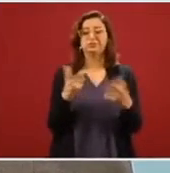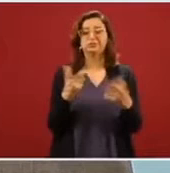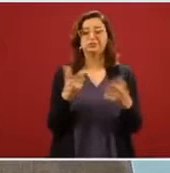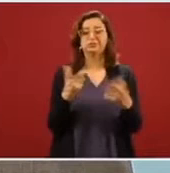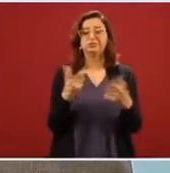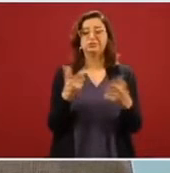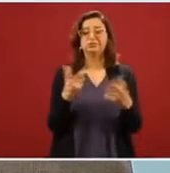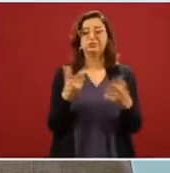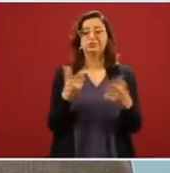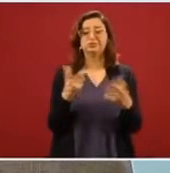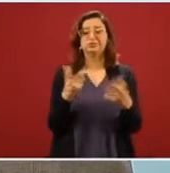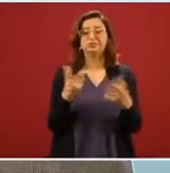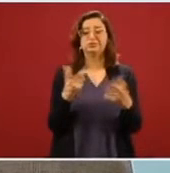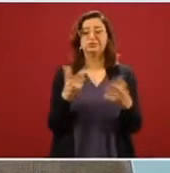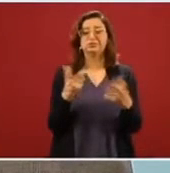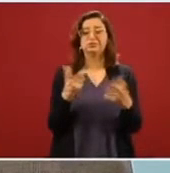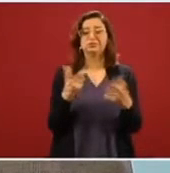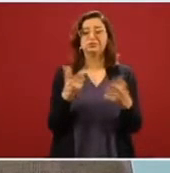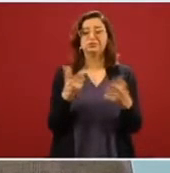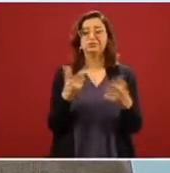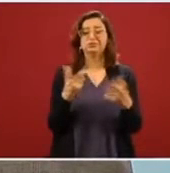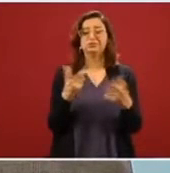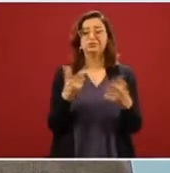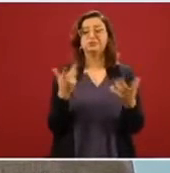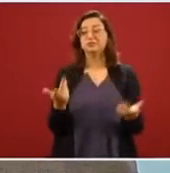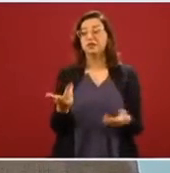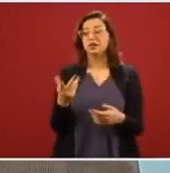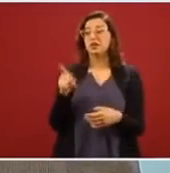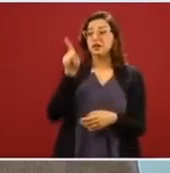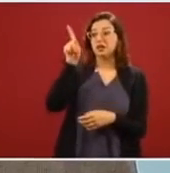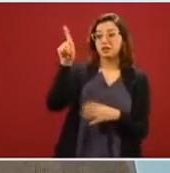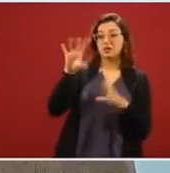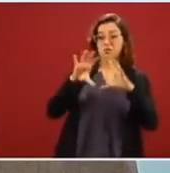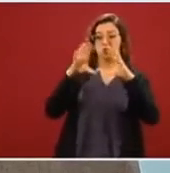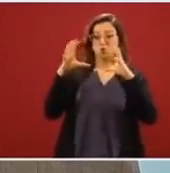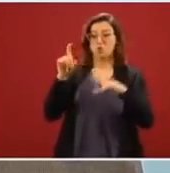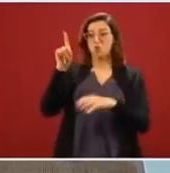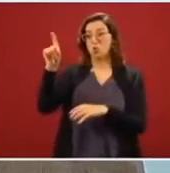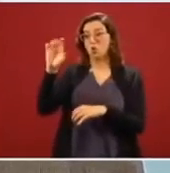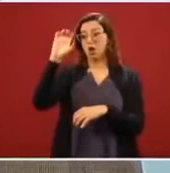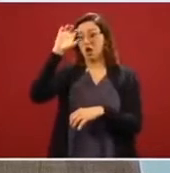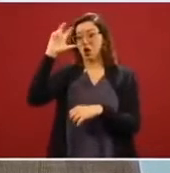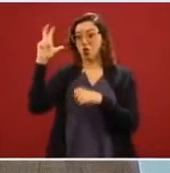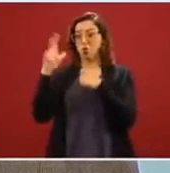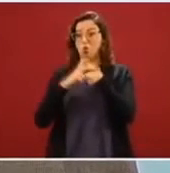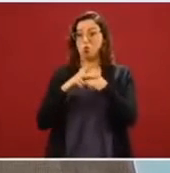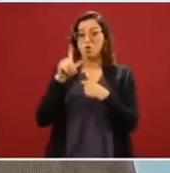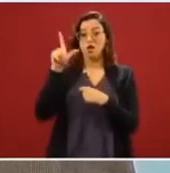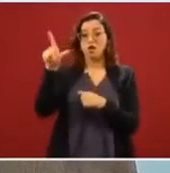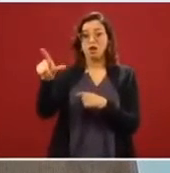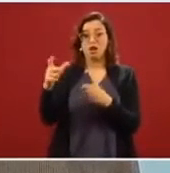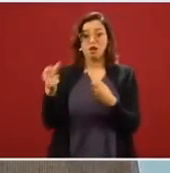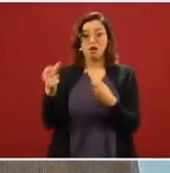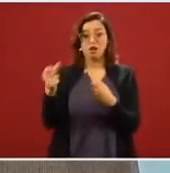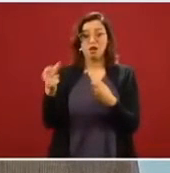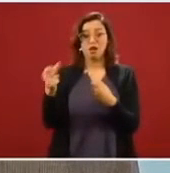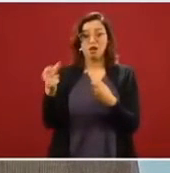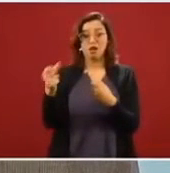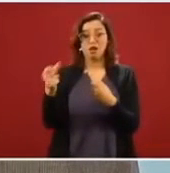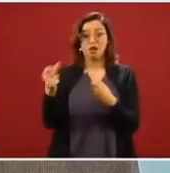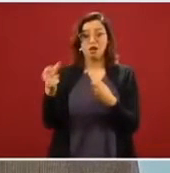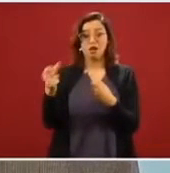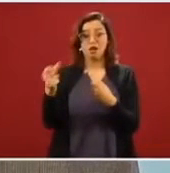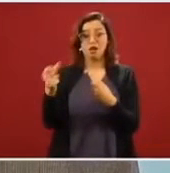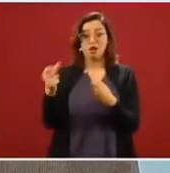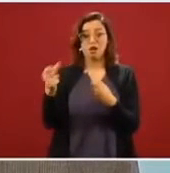europea, in particular the European region, que no tienen ni siquiera fronteras físicas. that